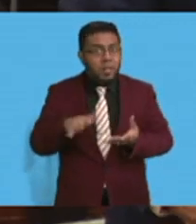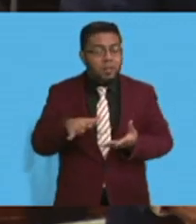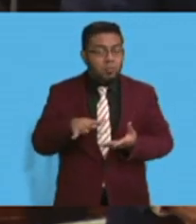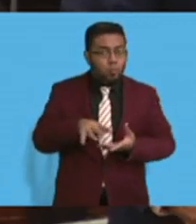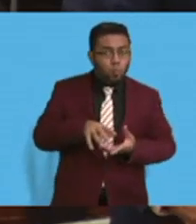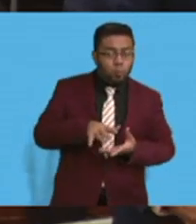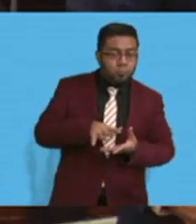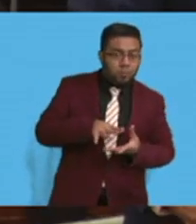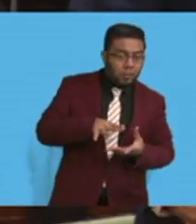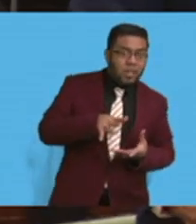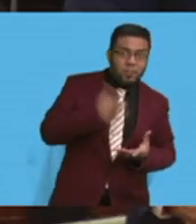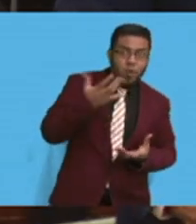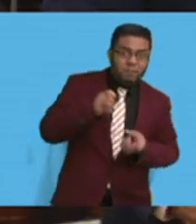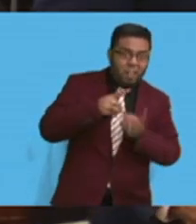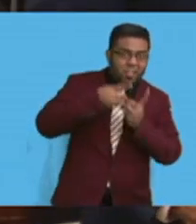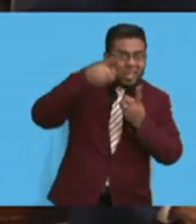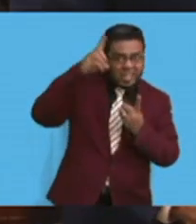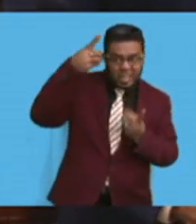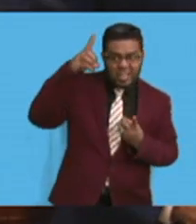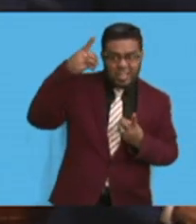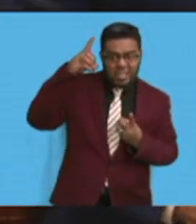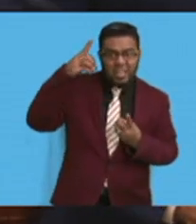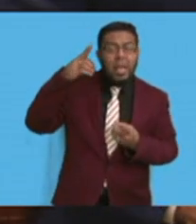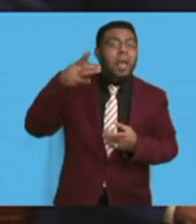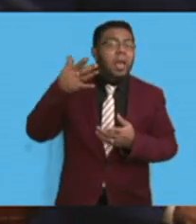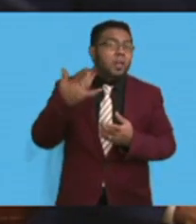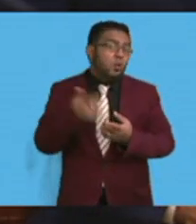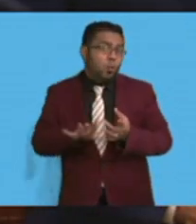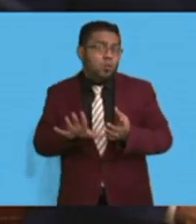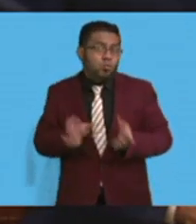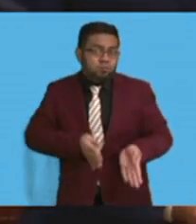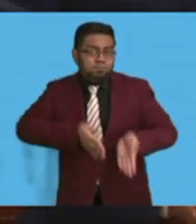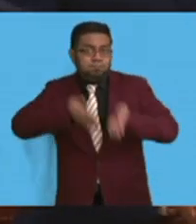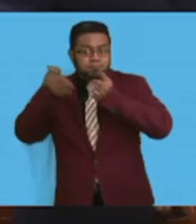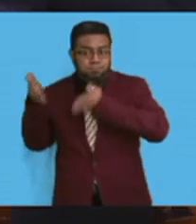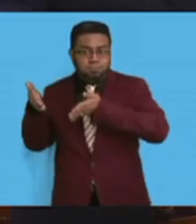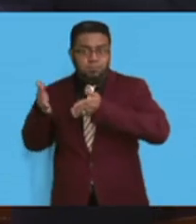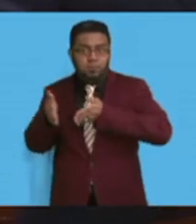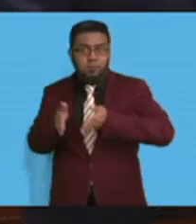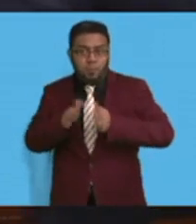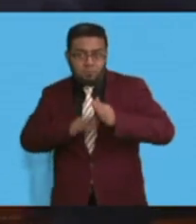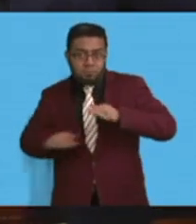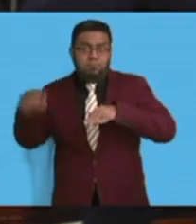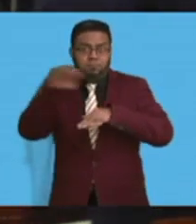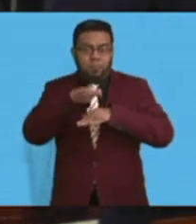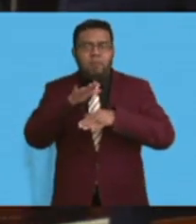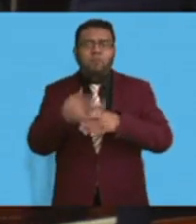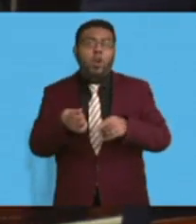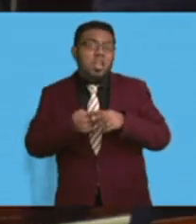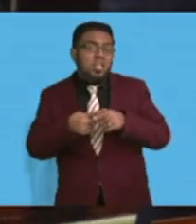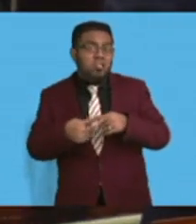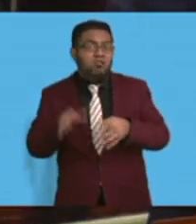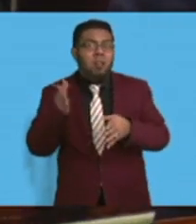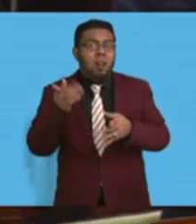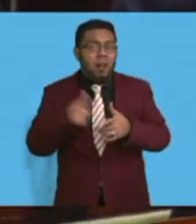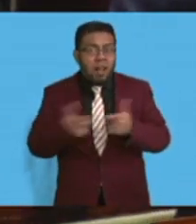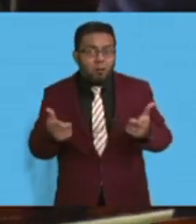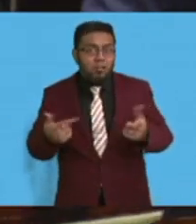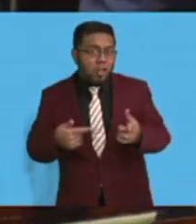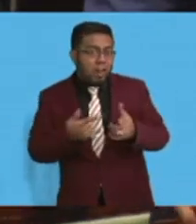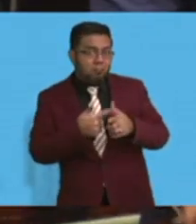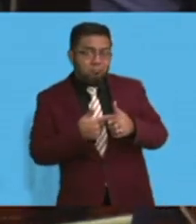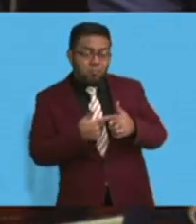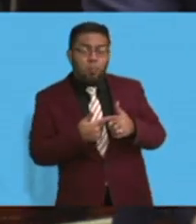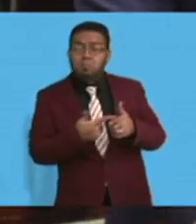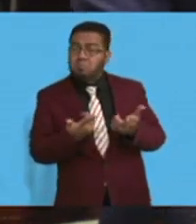upgrade to a postgraduate degree, including PhD programs in maths, physics, English language and literature. Madam Speaker, we're